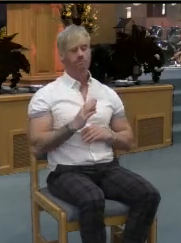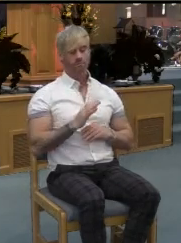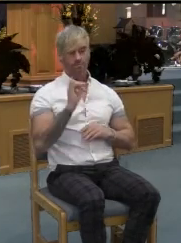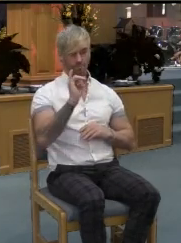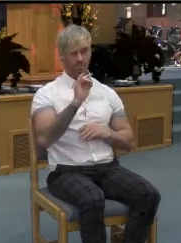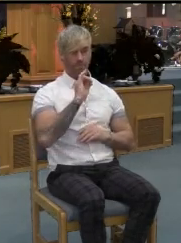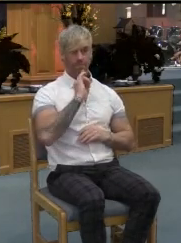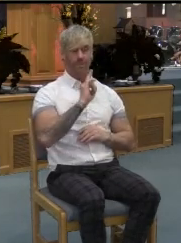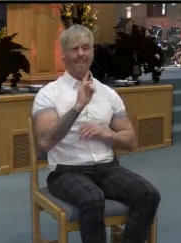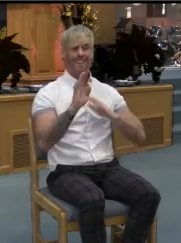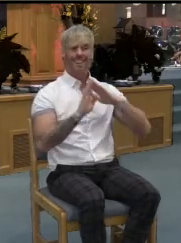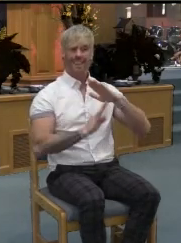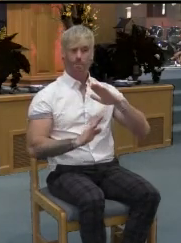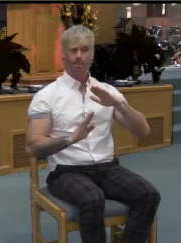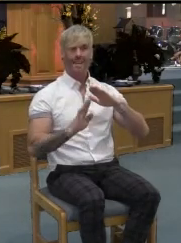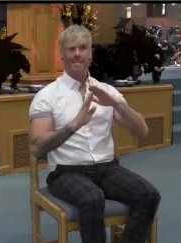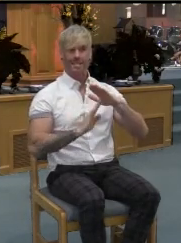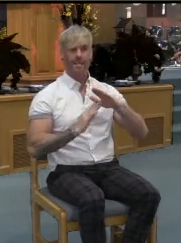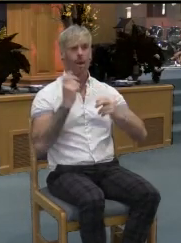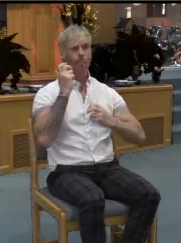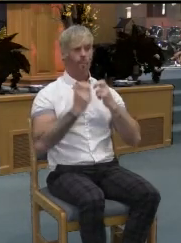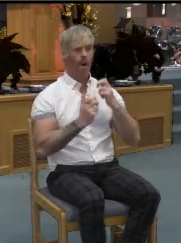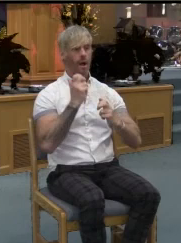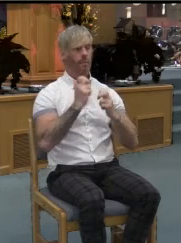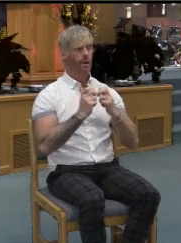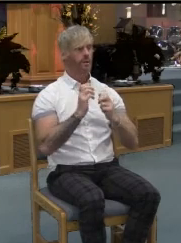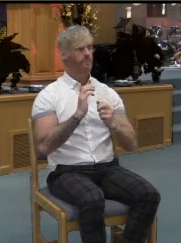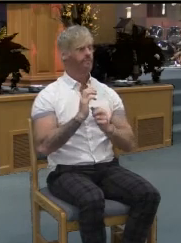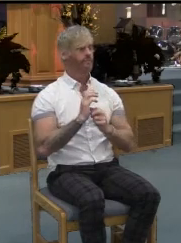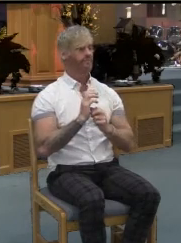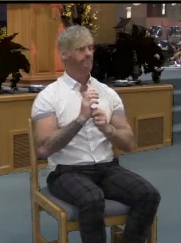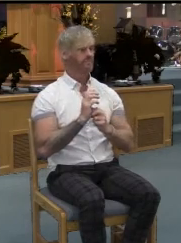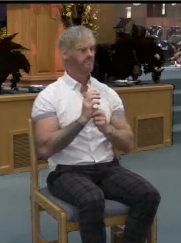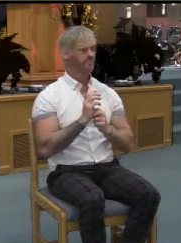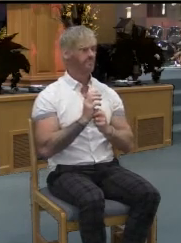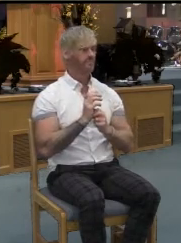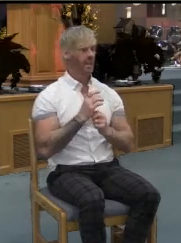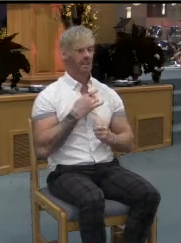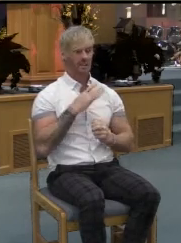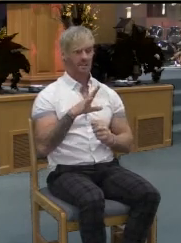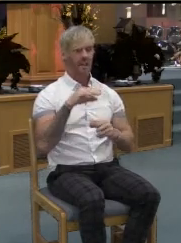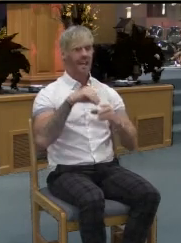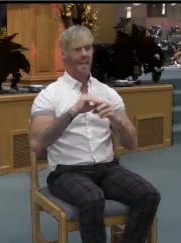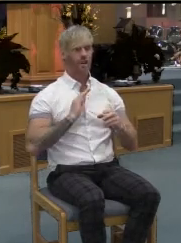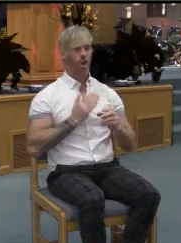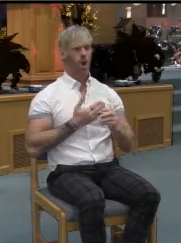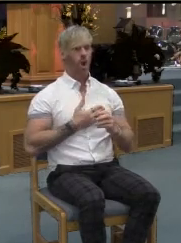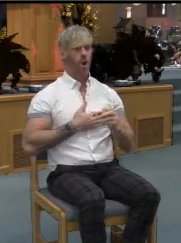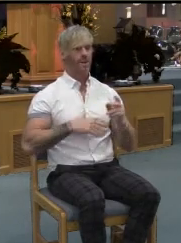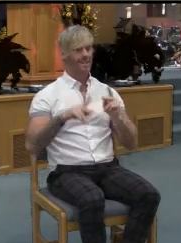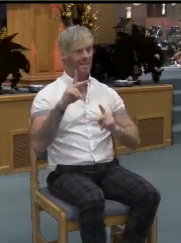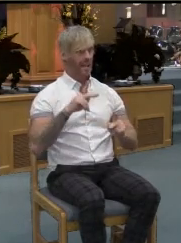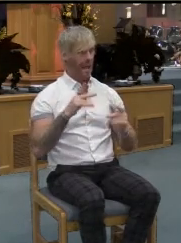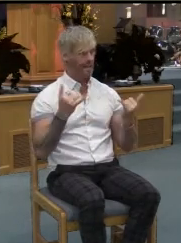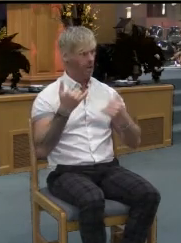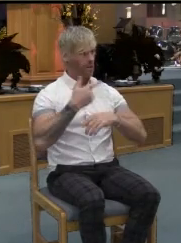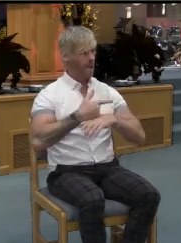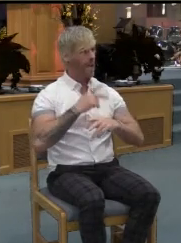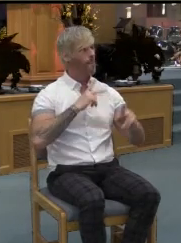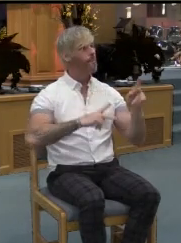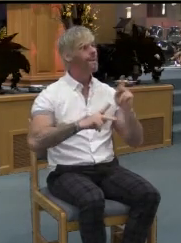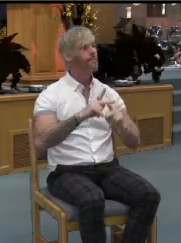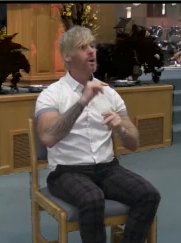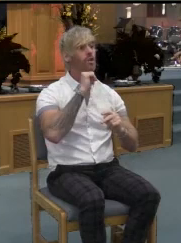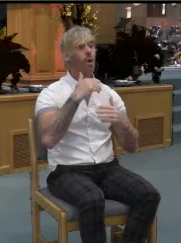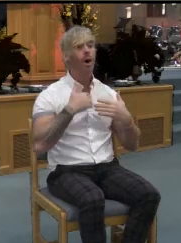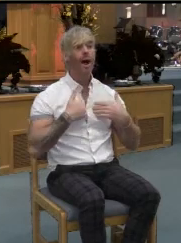that's the basic problem of the discontent in our society today, is that people don't have